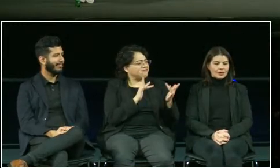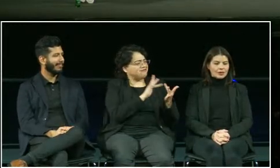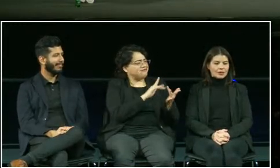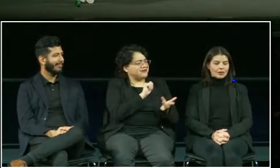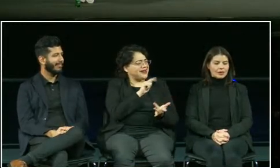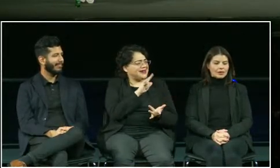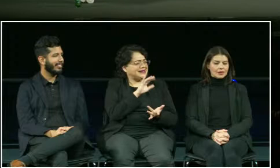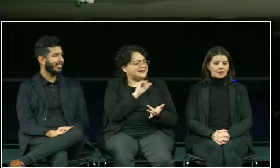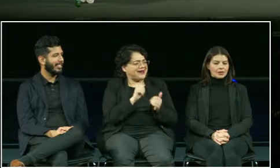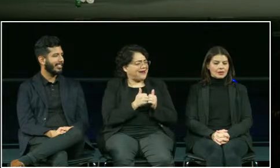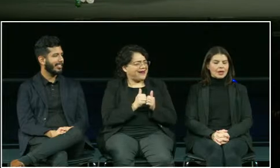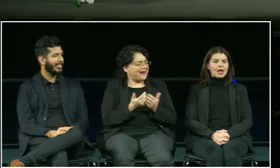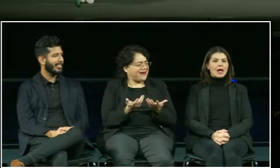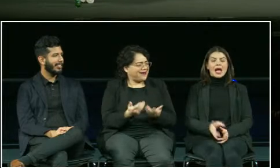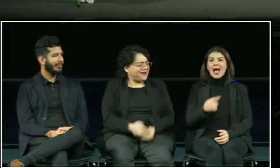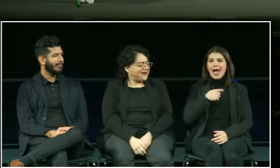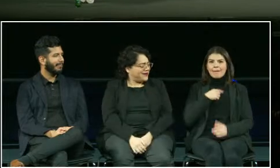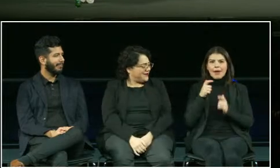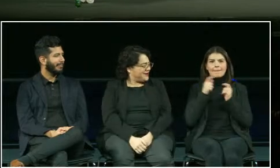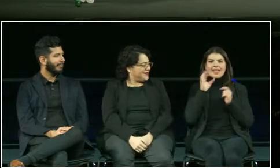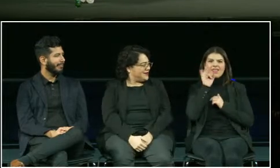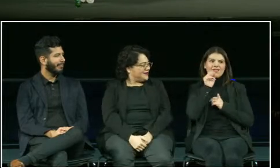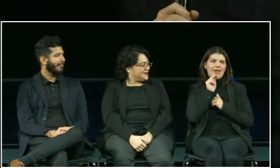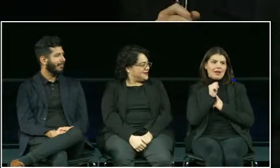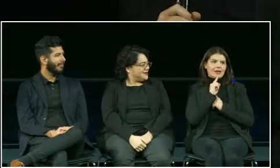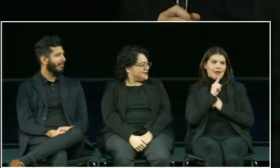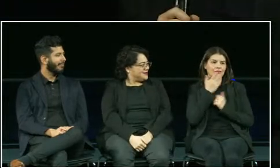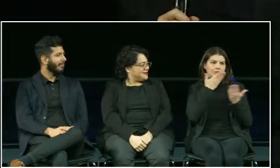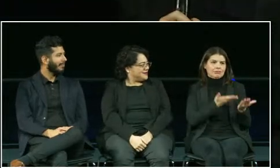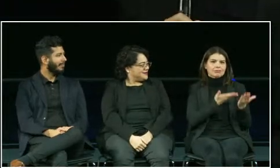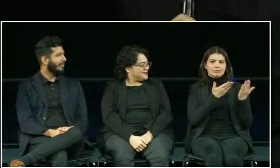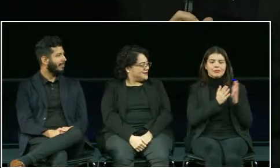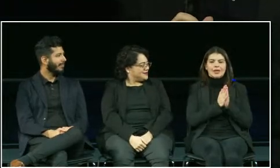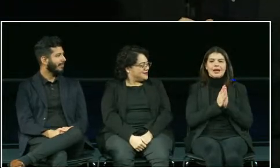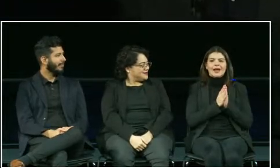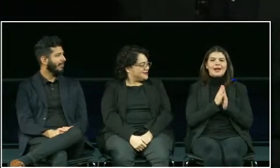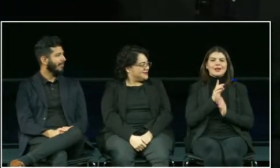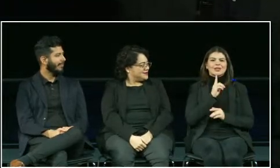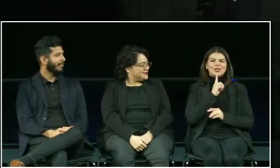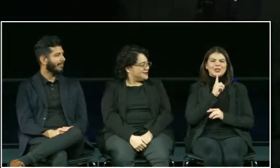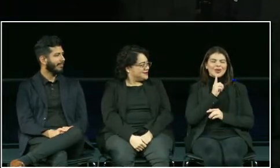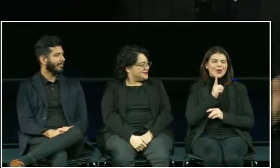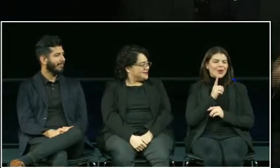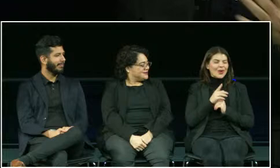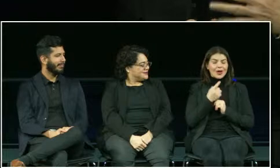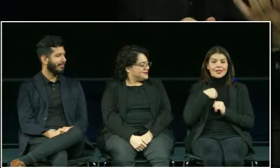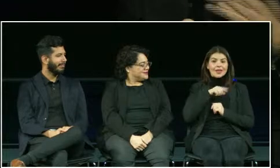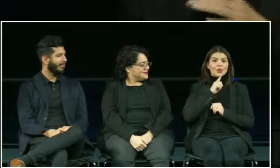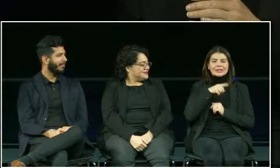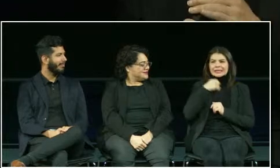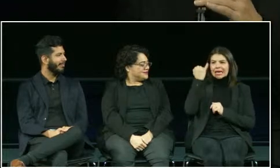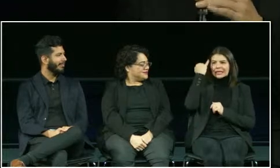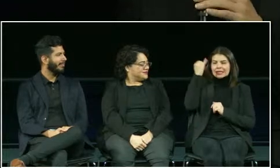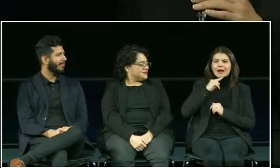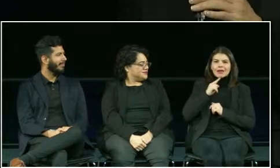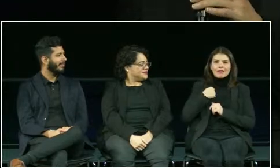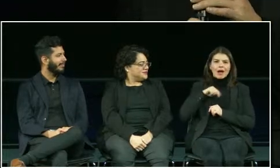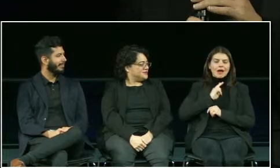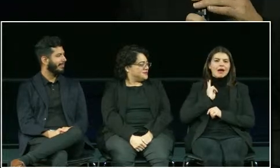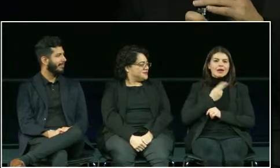I'm a big fan of Alicia. So when there was this idea of